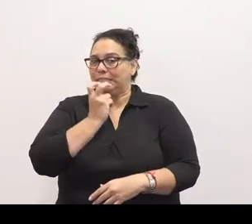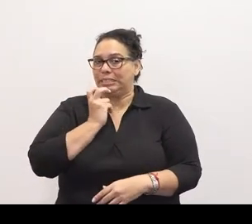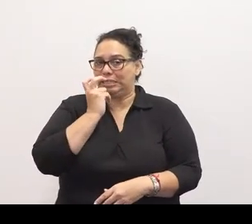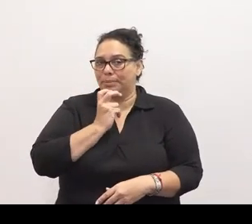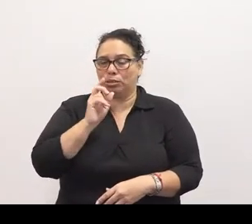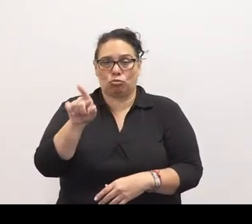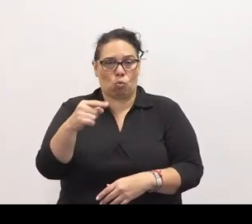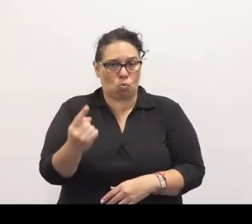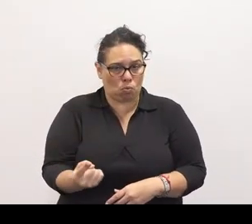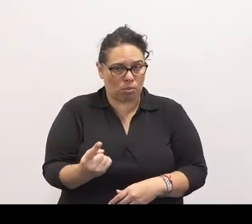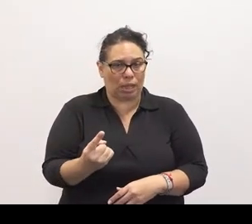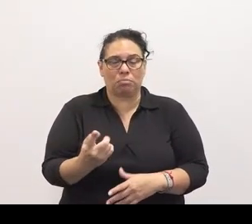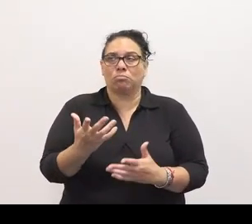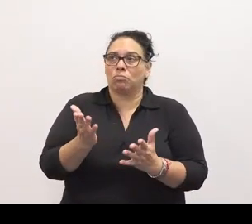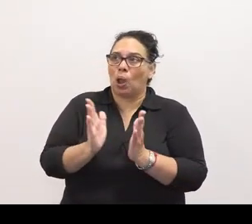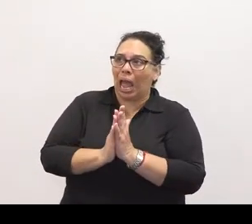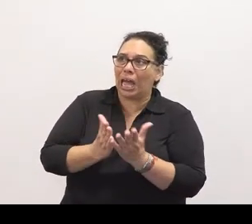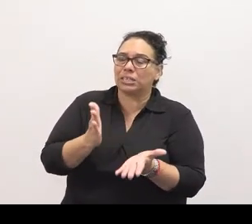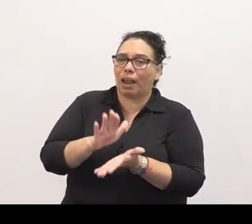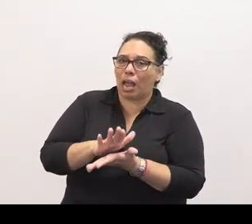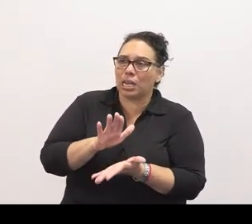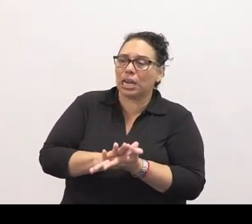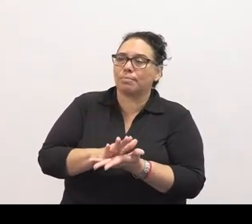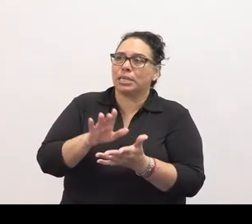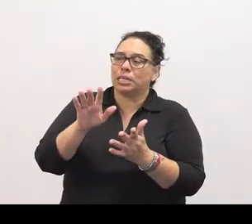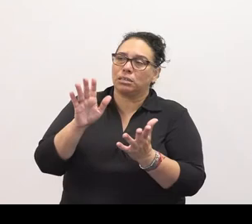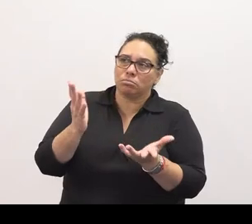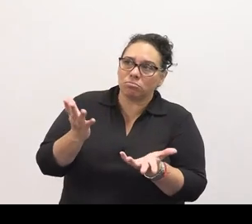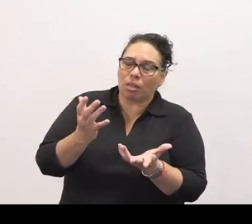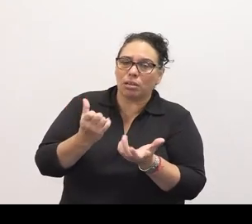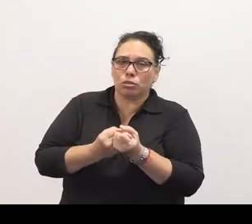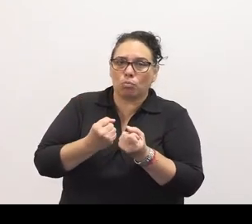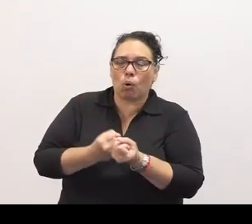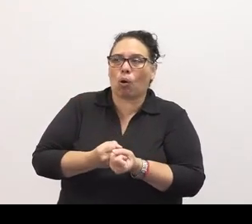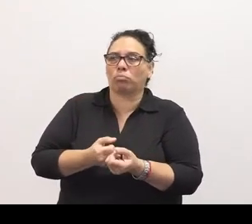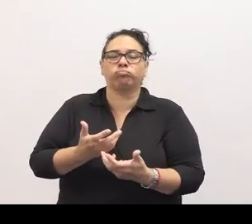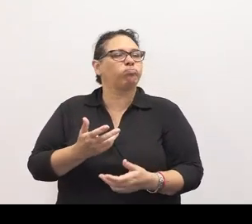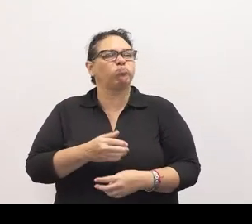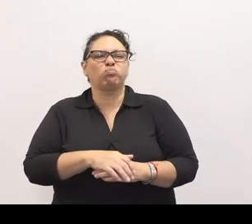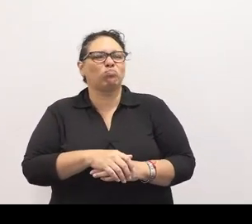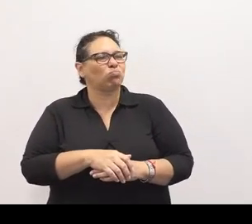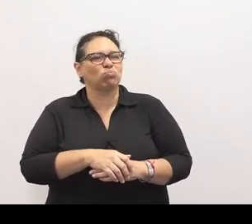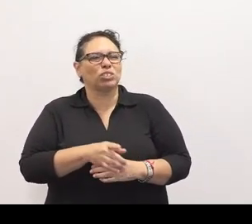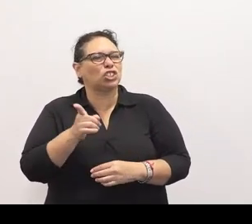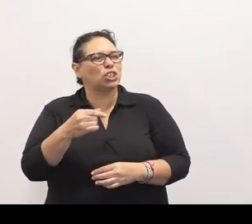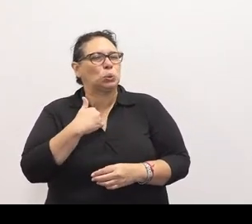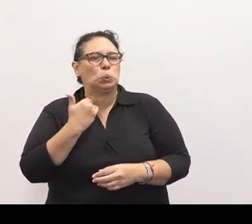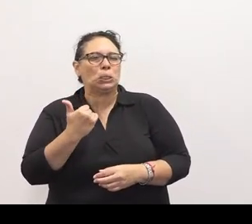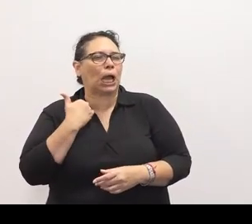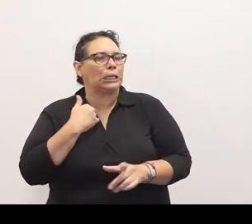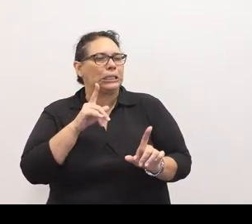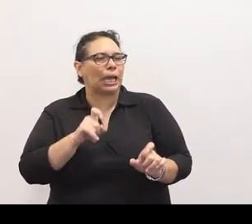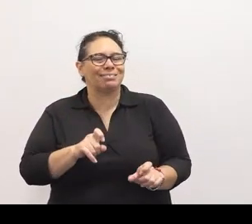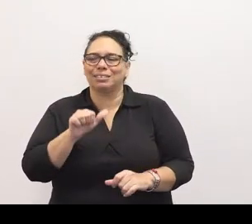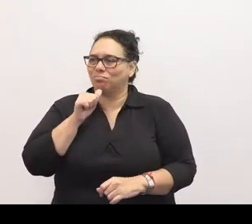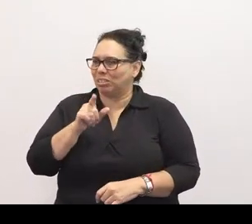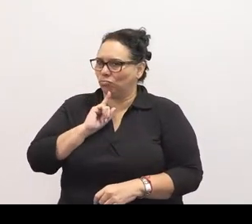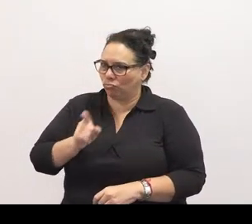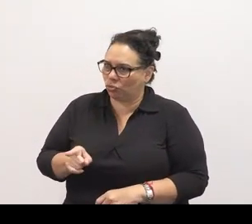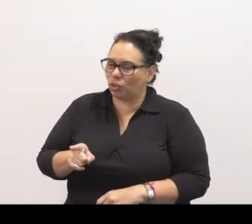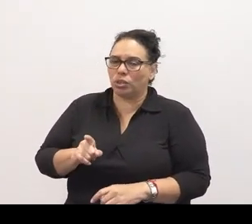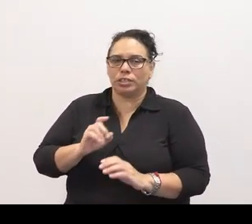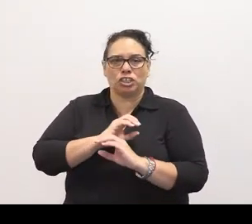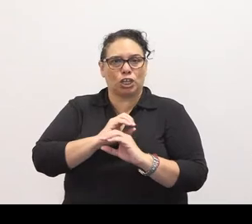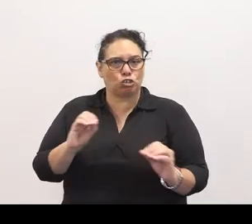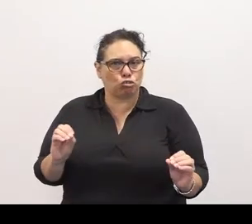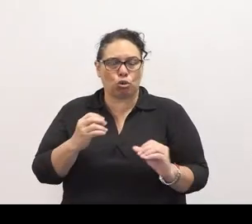kinder and first, only to be told that she was too young to test. We now know that's not the case. She struggled during distance learning, received zero speech